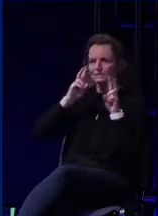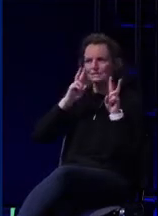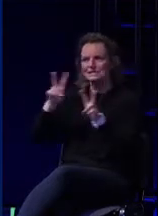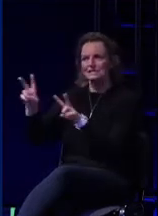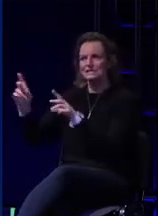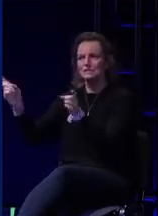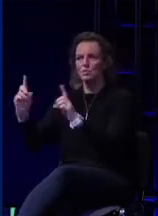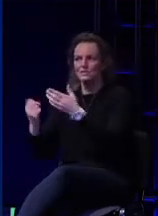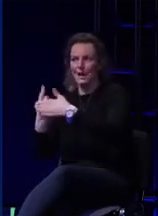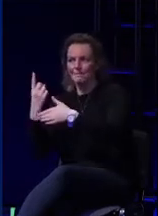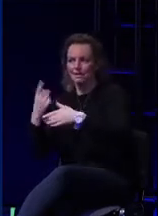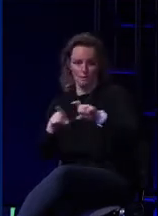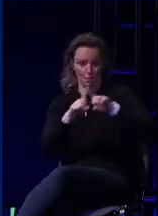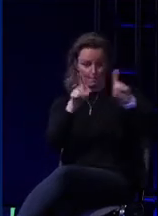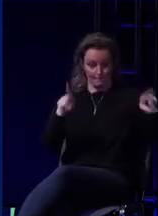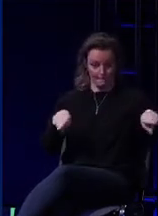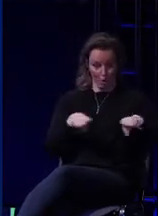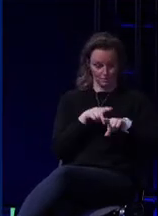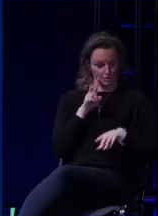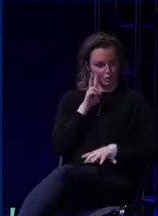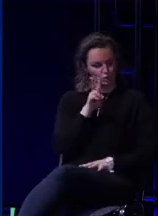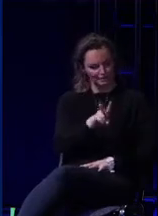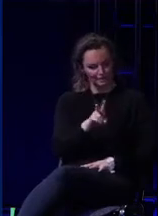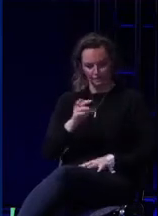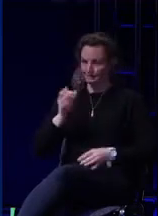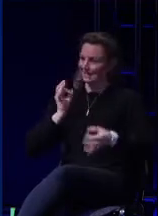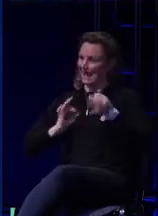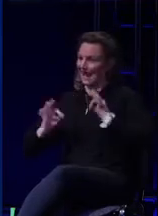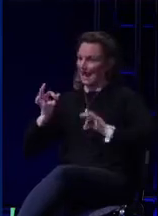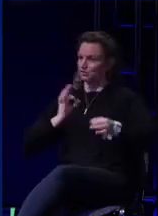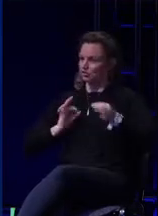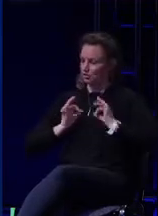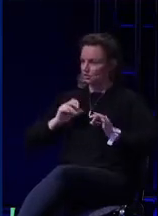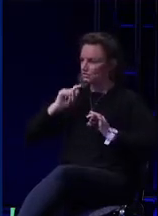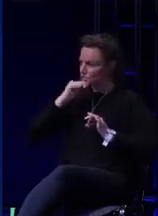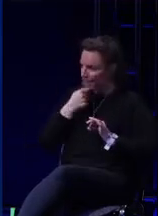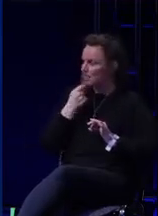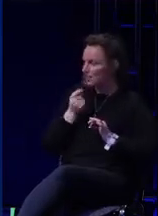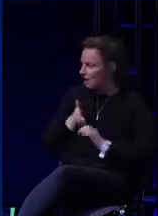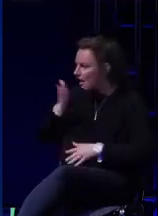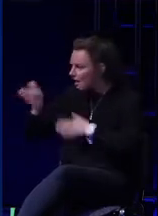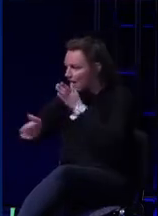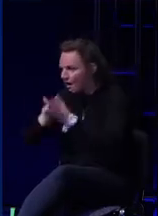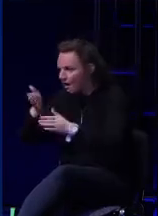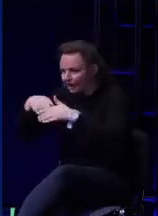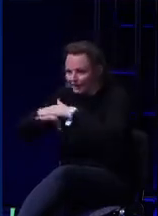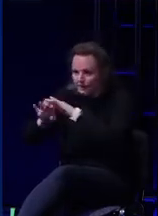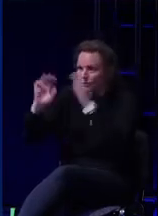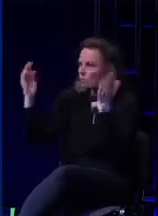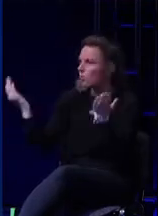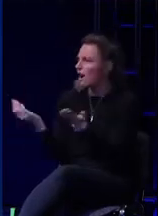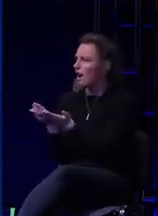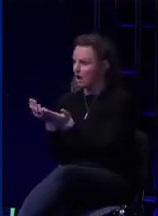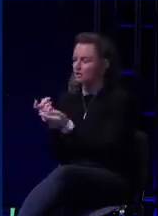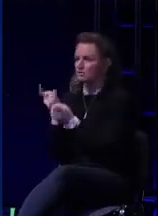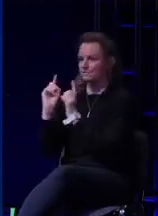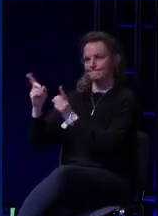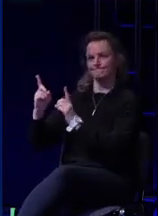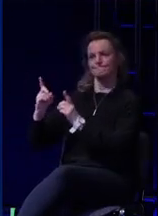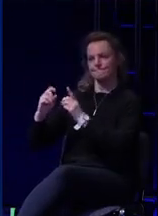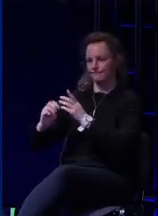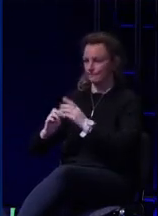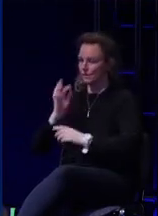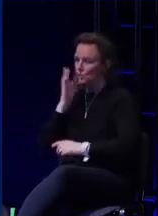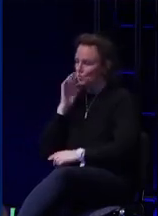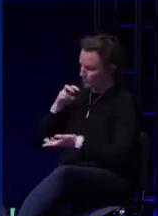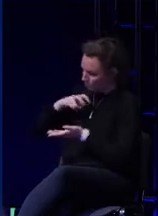on the monitors and the actors get to see it in the world that we've created, coming back to that world building thing, is that when you